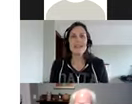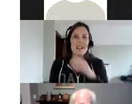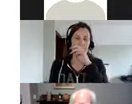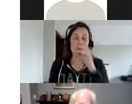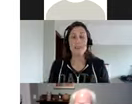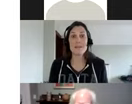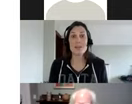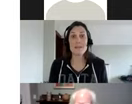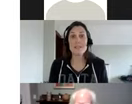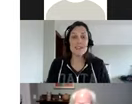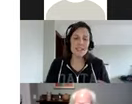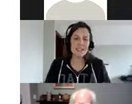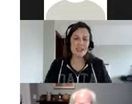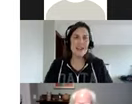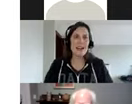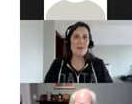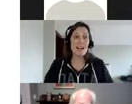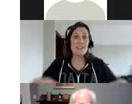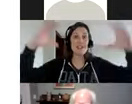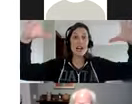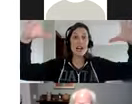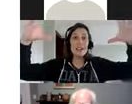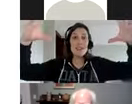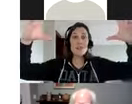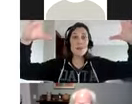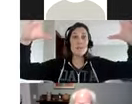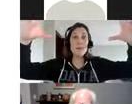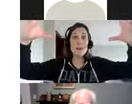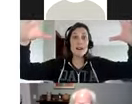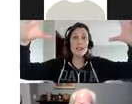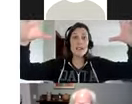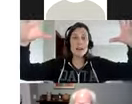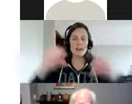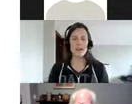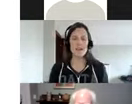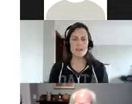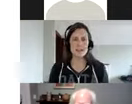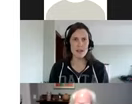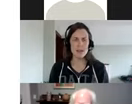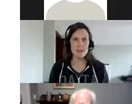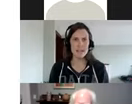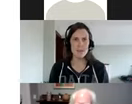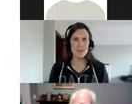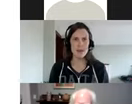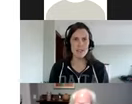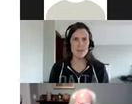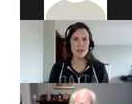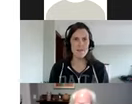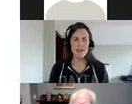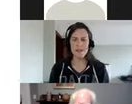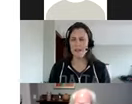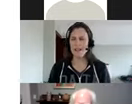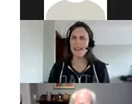misreading. But the similar misreading is that now we have this giant, super important hotspot and this little tiny, less important